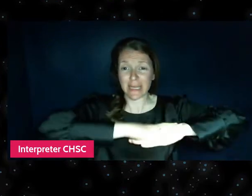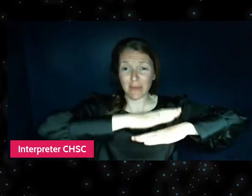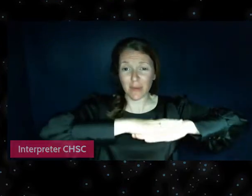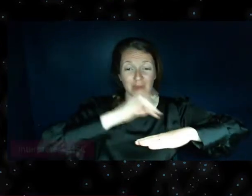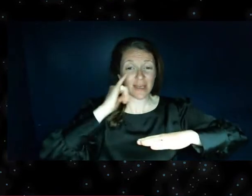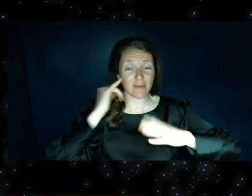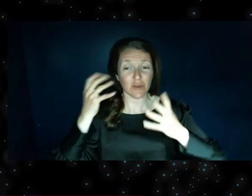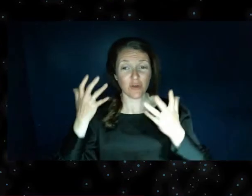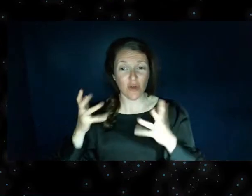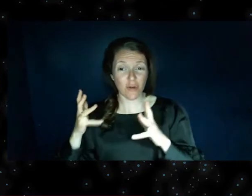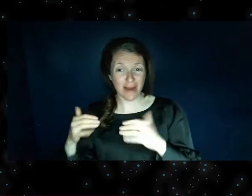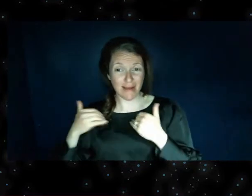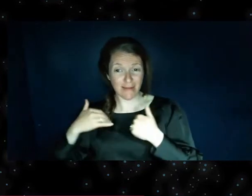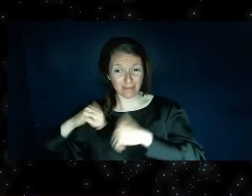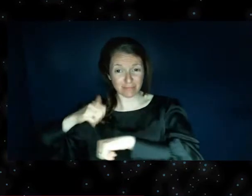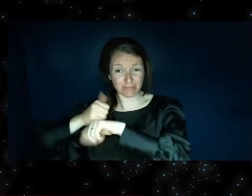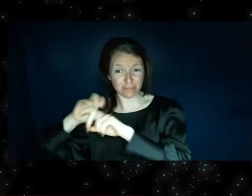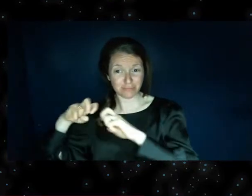thing. Visit